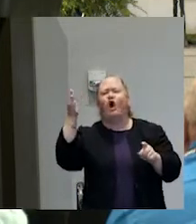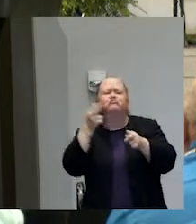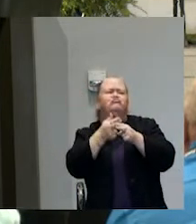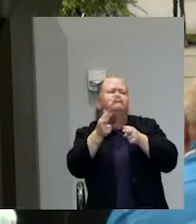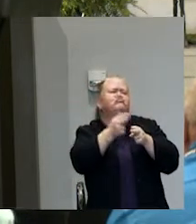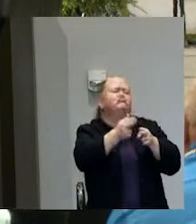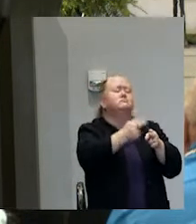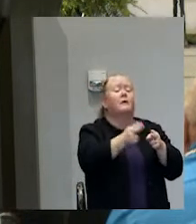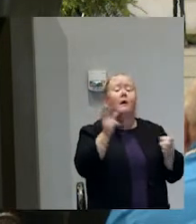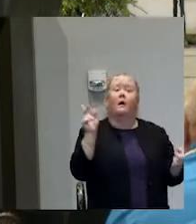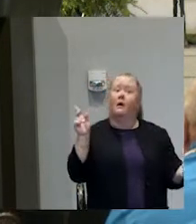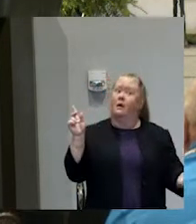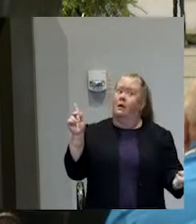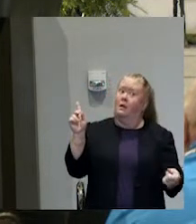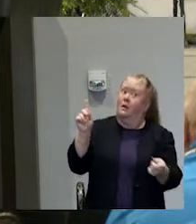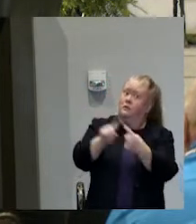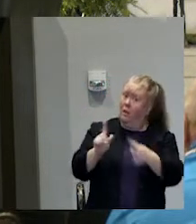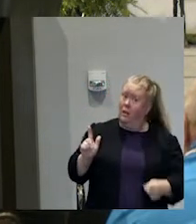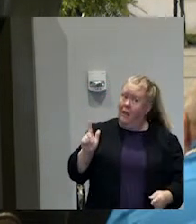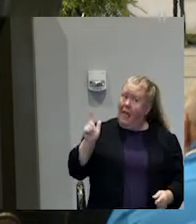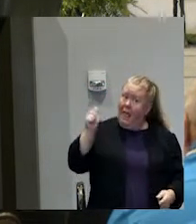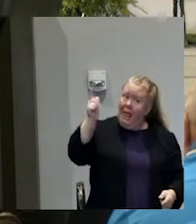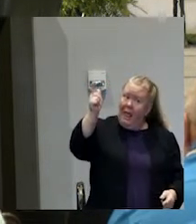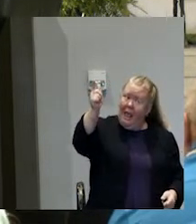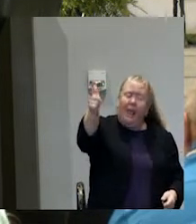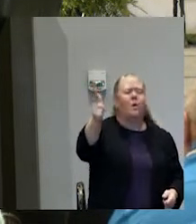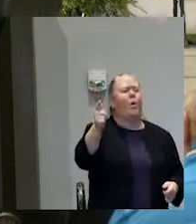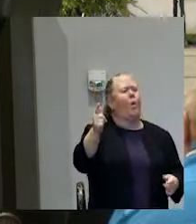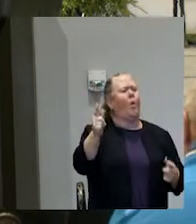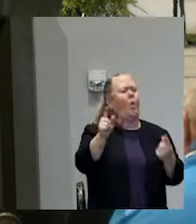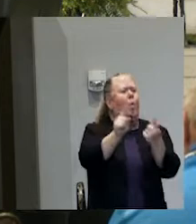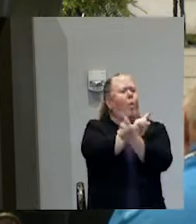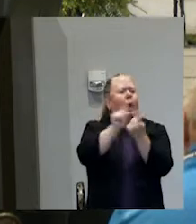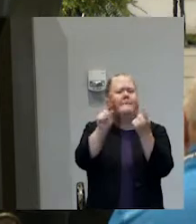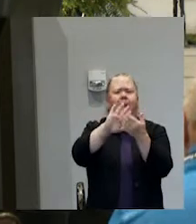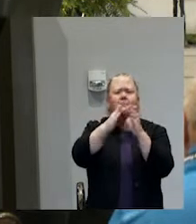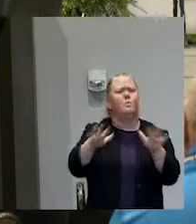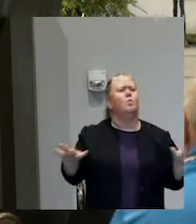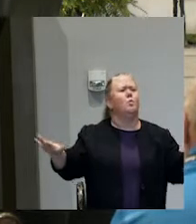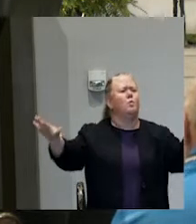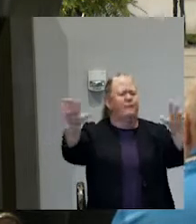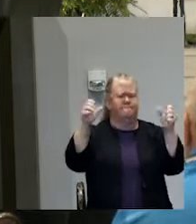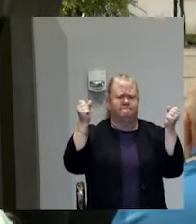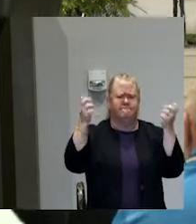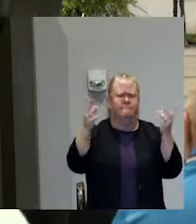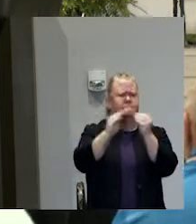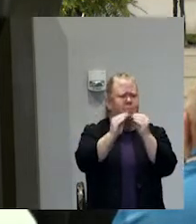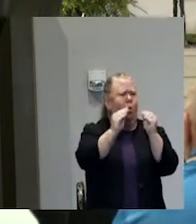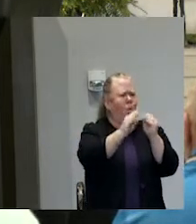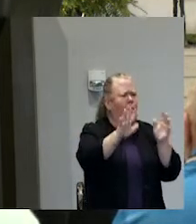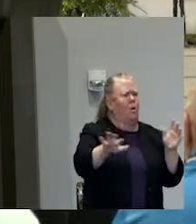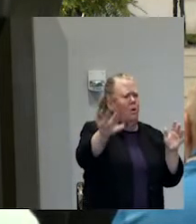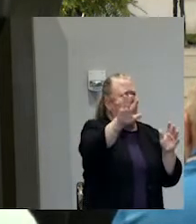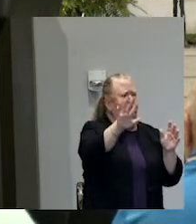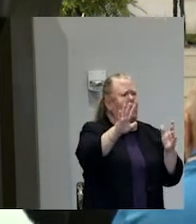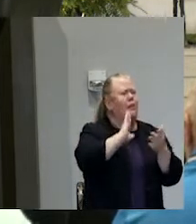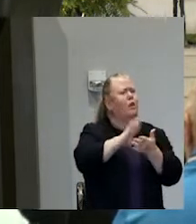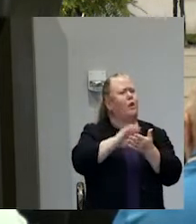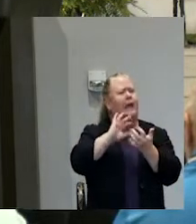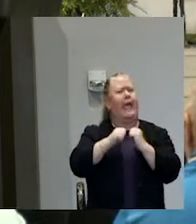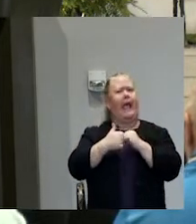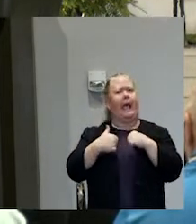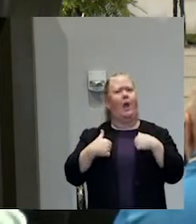until later in life that I really got to meet more people in the community. And I think learning how